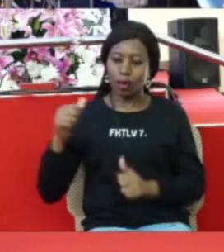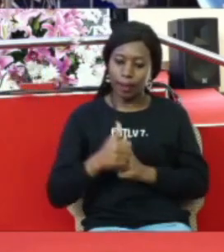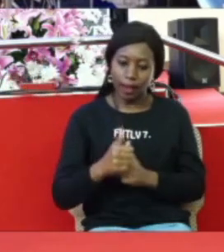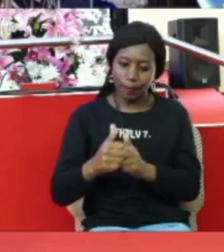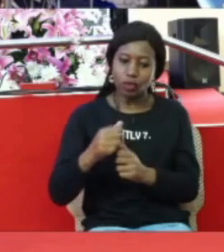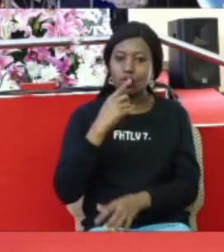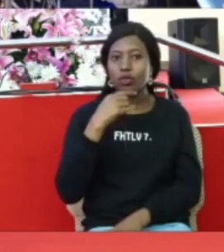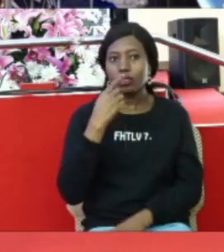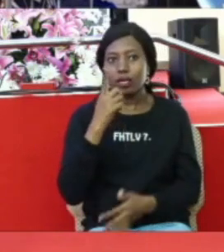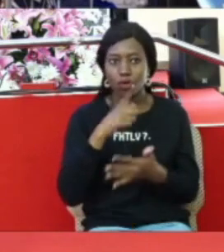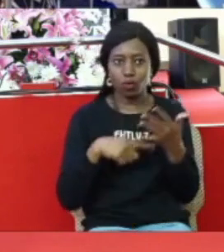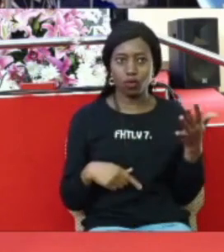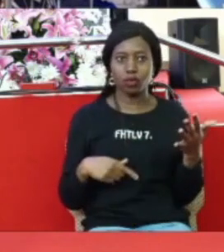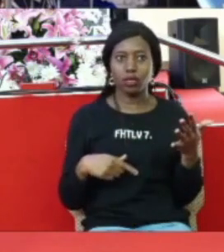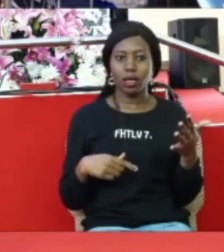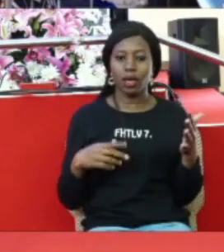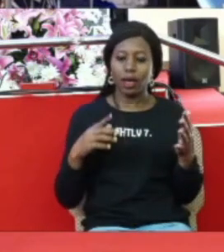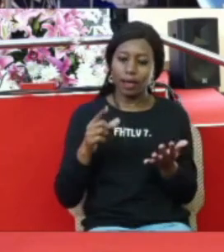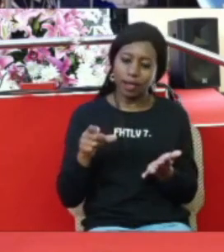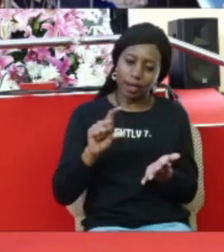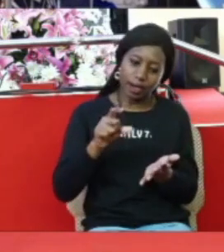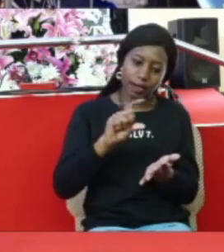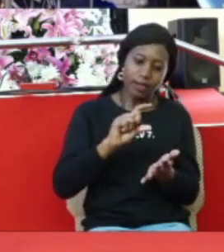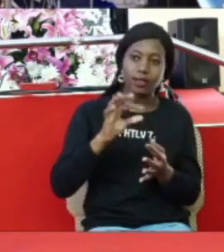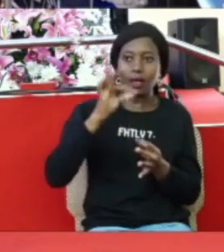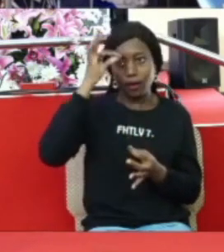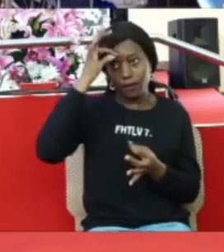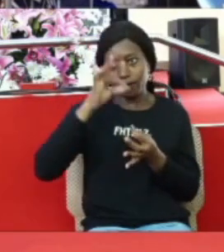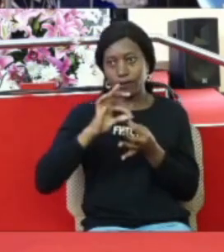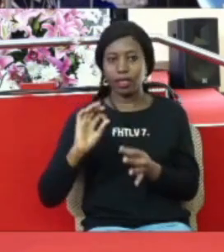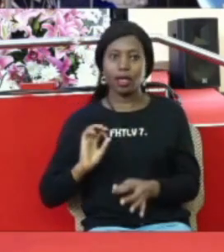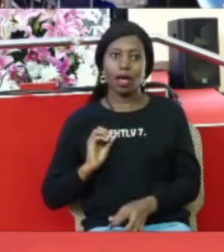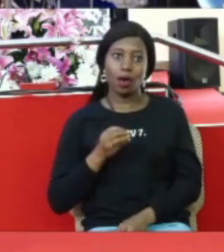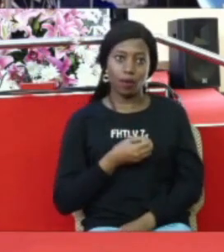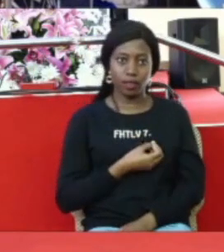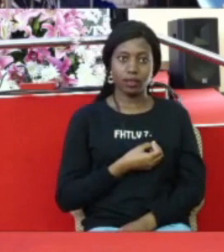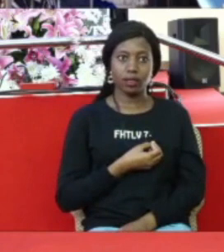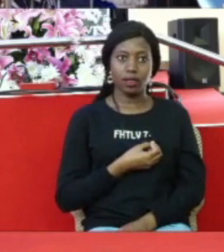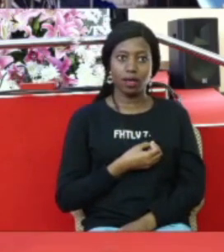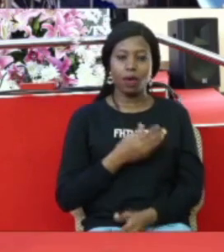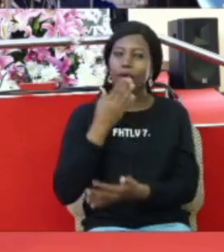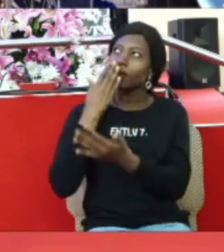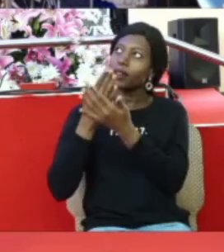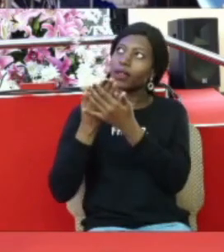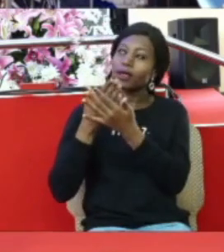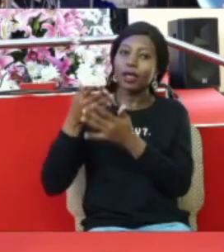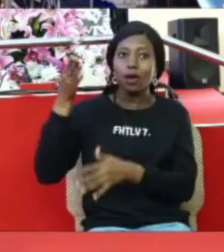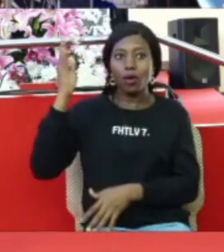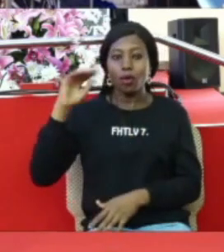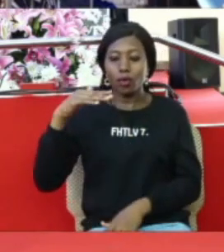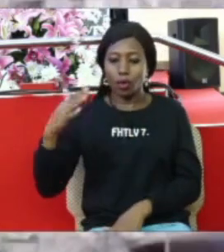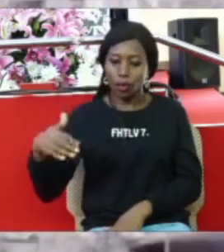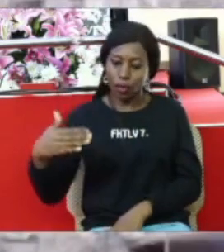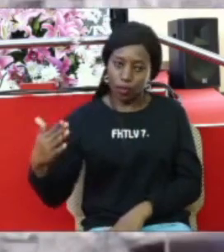faith. 2 Thessalonians 1 and verse 3, we are bound to thank God always for you. That's what Paul is saying, brethren, as